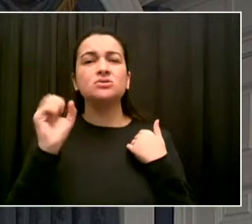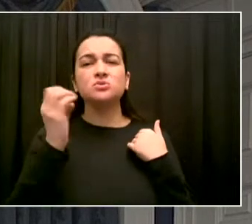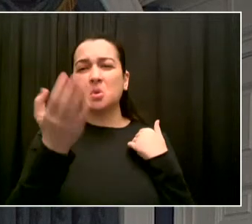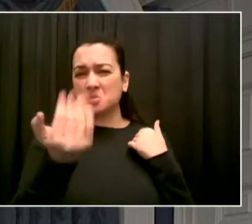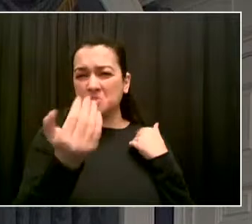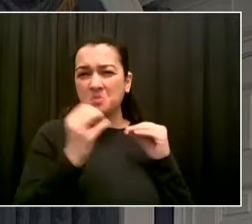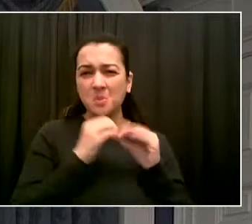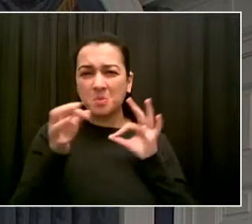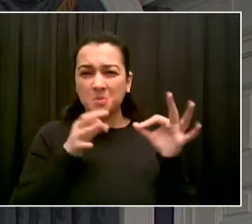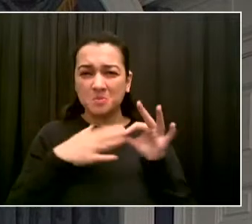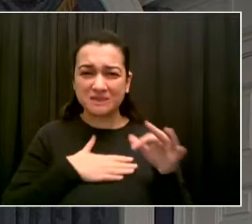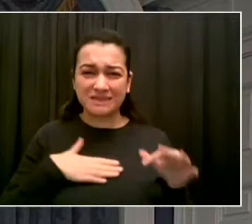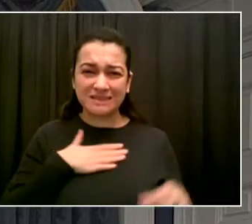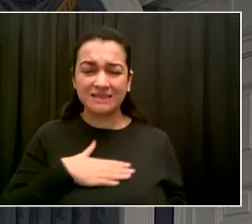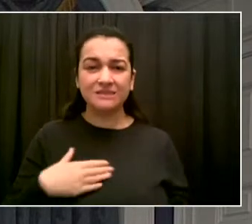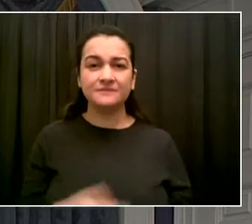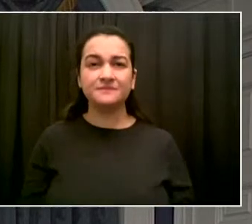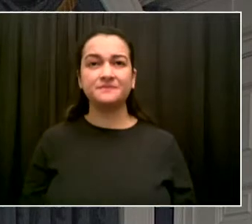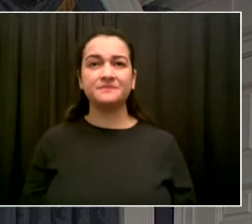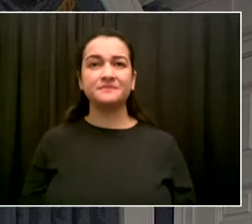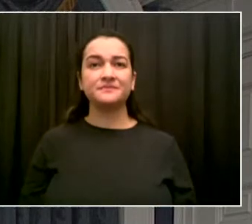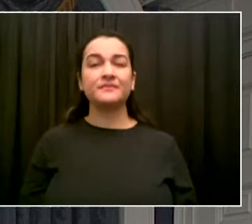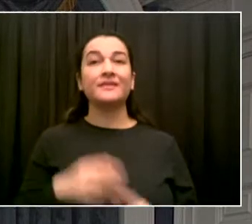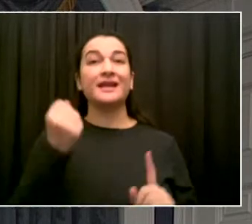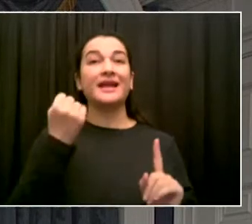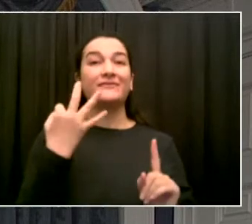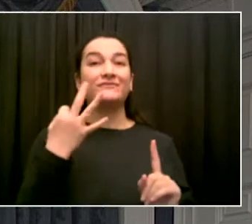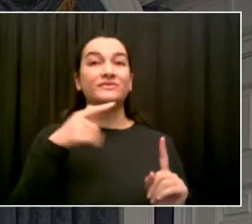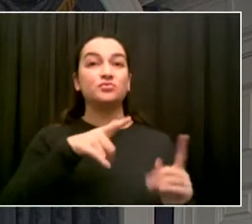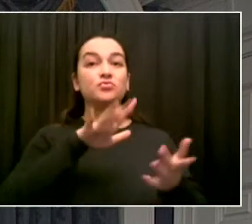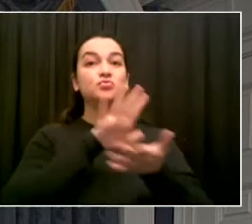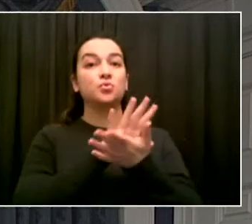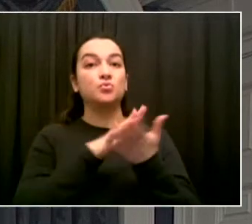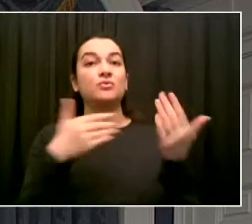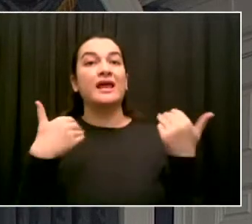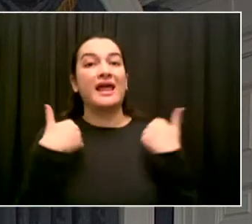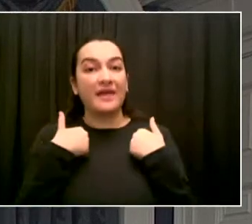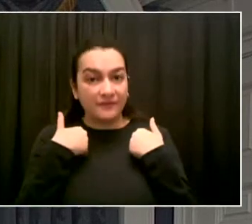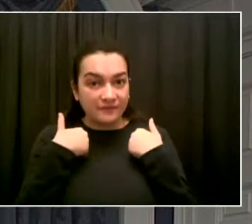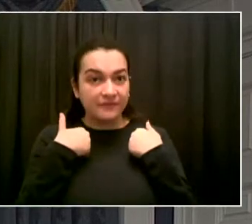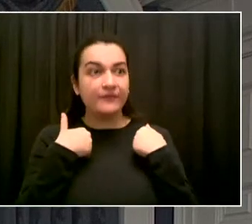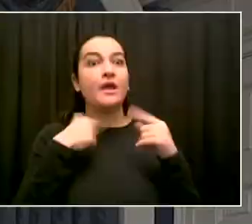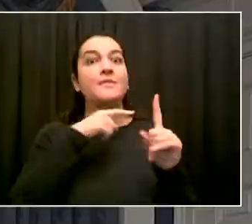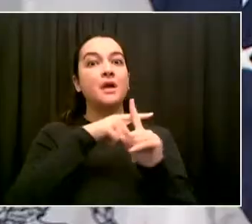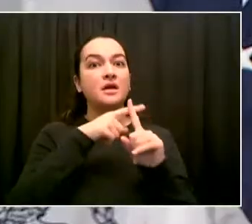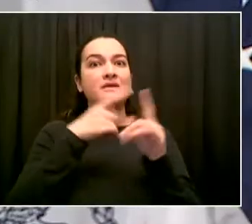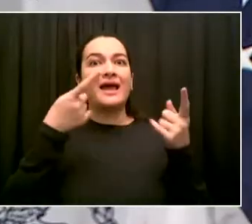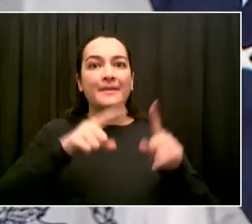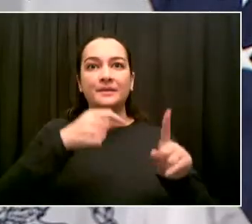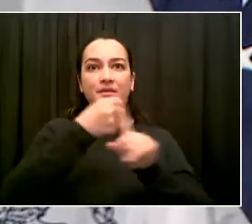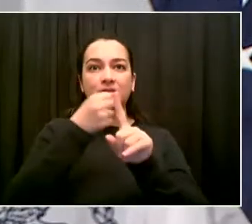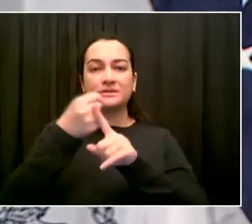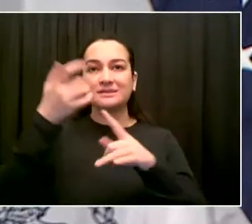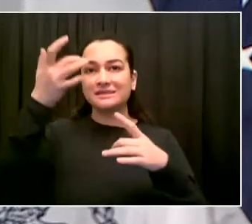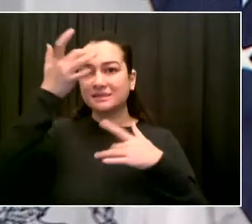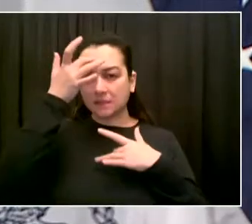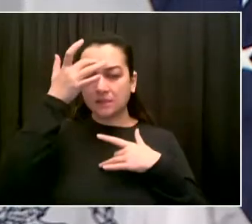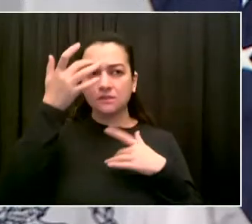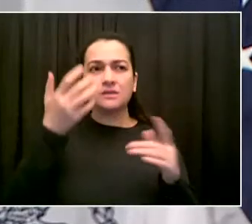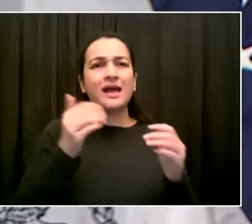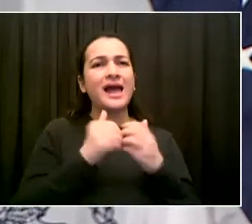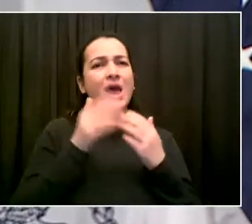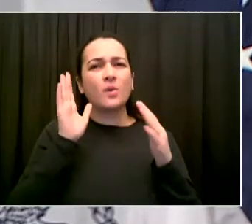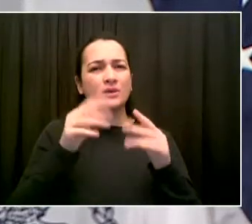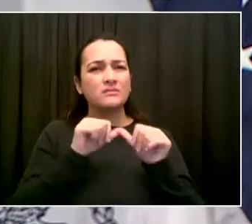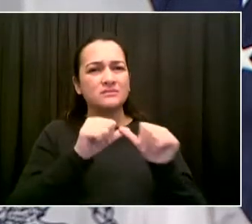in the school, you're going to keep students and the staff safe? Yeah, and let me just say on these technical questions, very